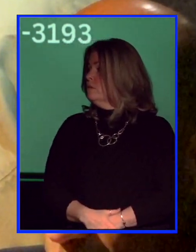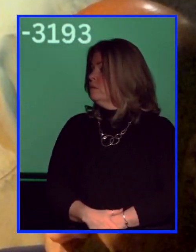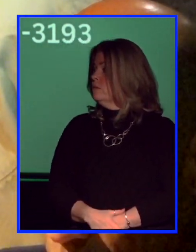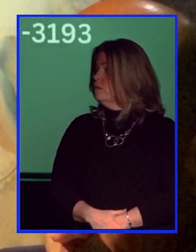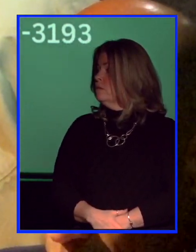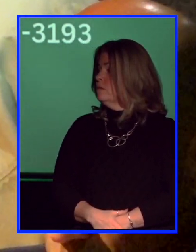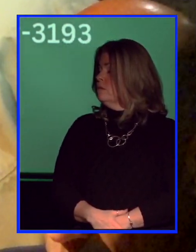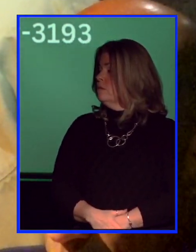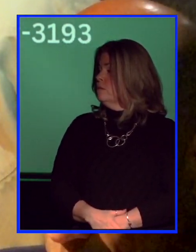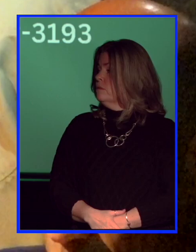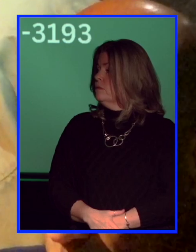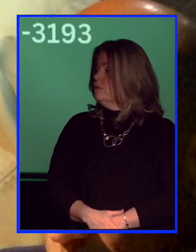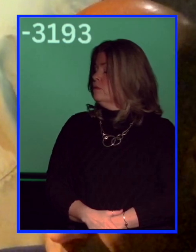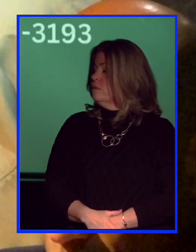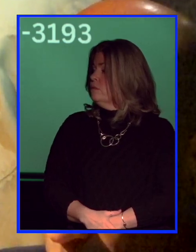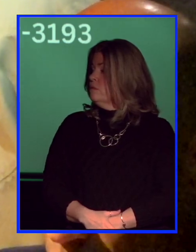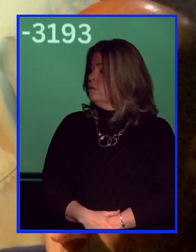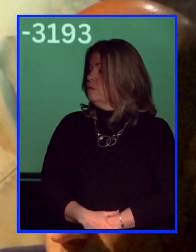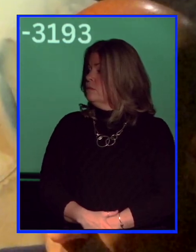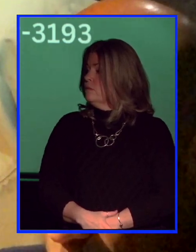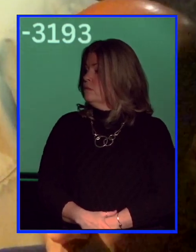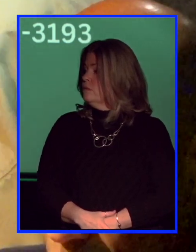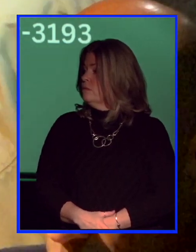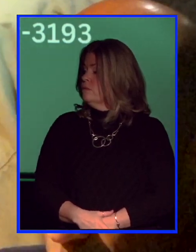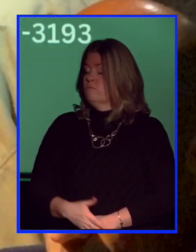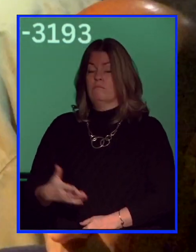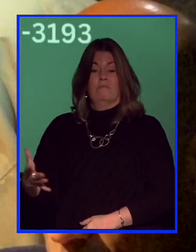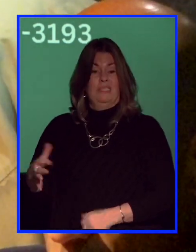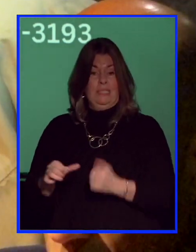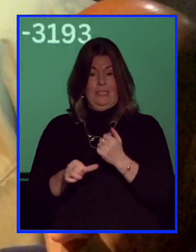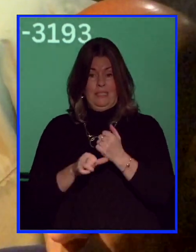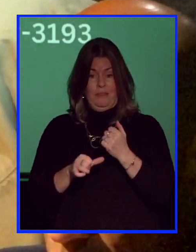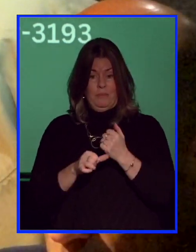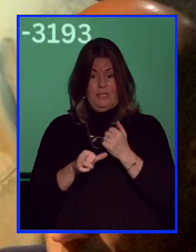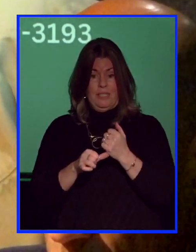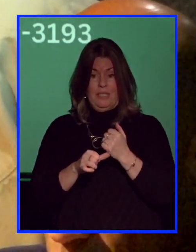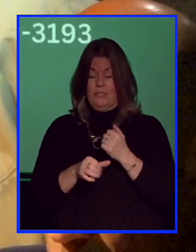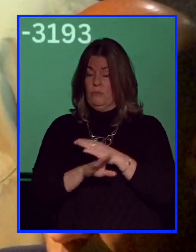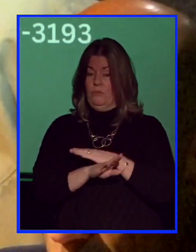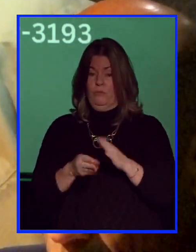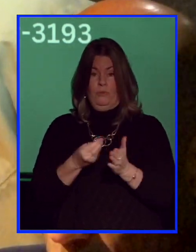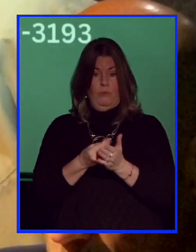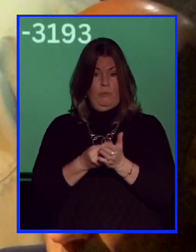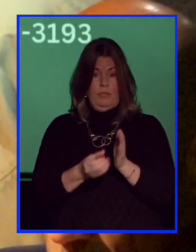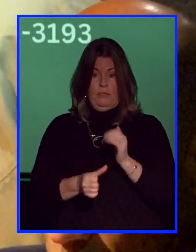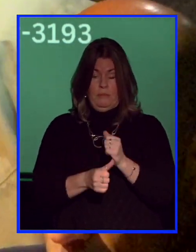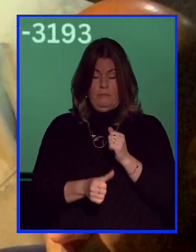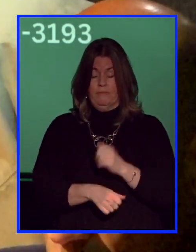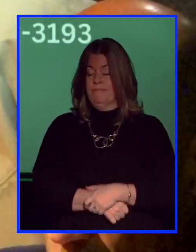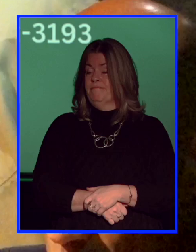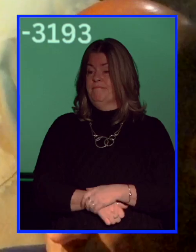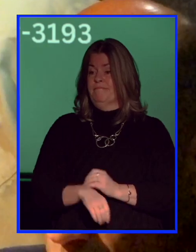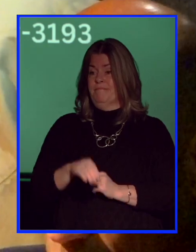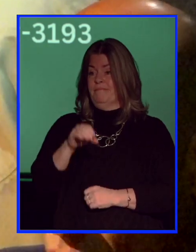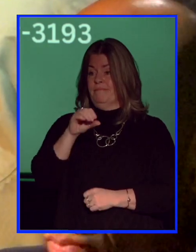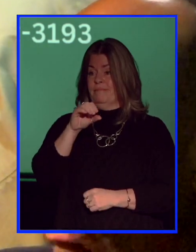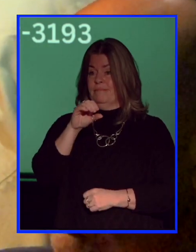There's shadow subsidies, no. They don't help. SEVCA doesn't